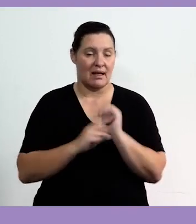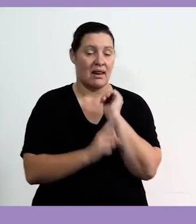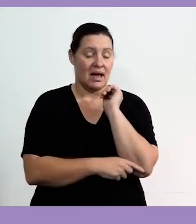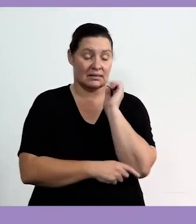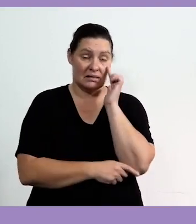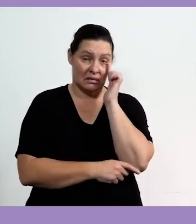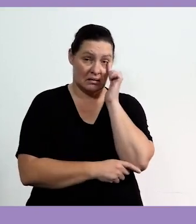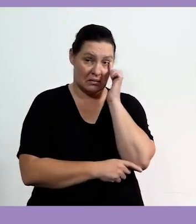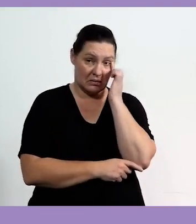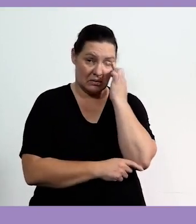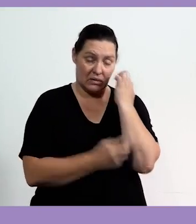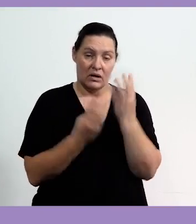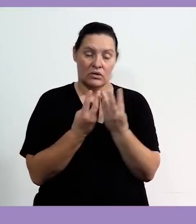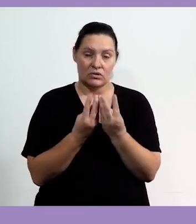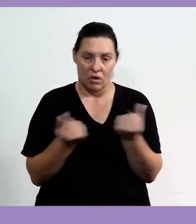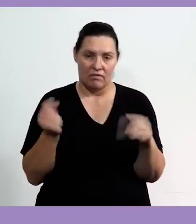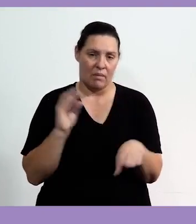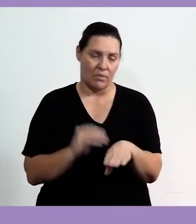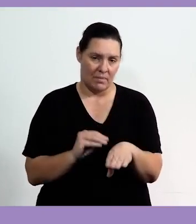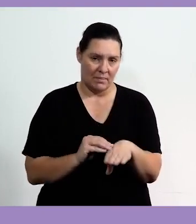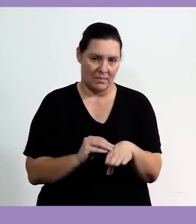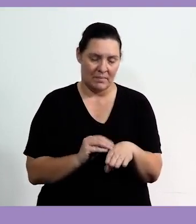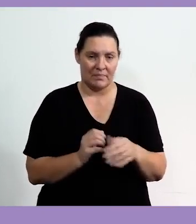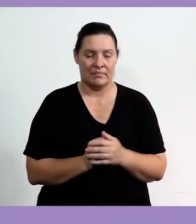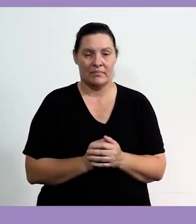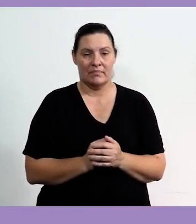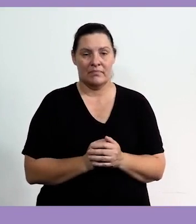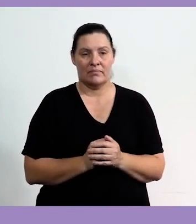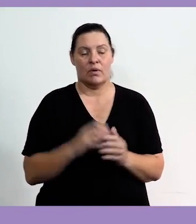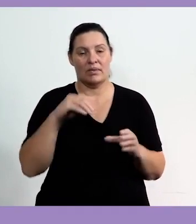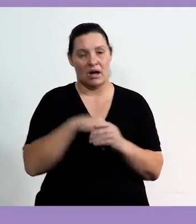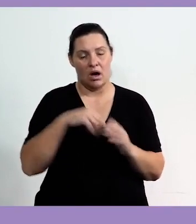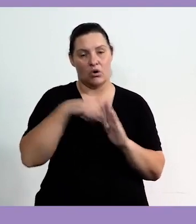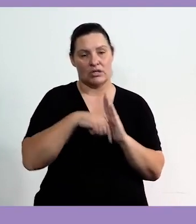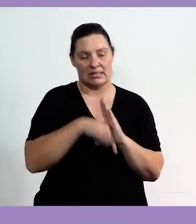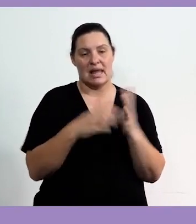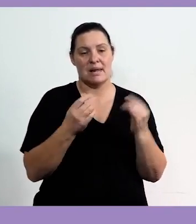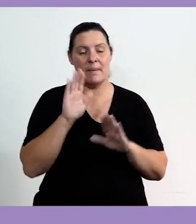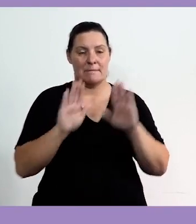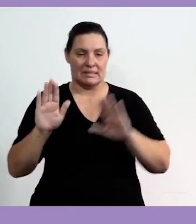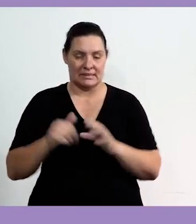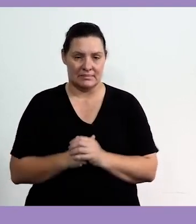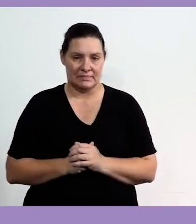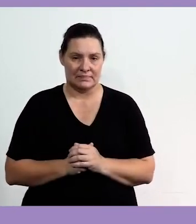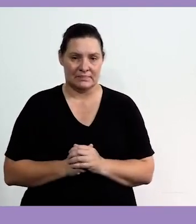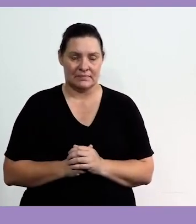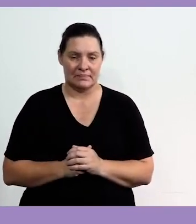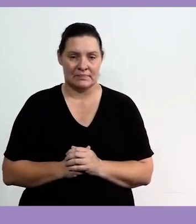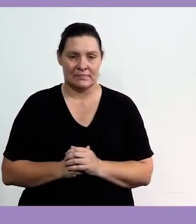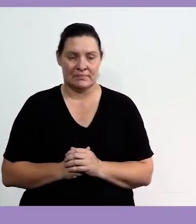our lesson, the last point of our lesson, and that is solving for problems in the context of number patterns.